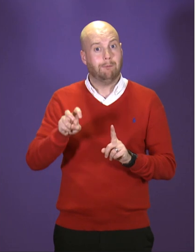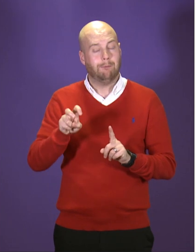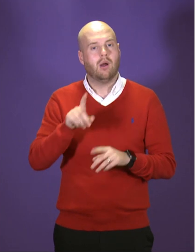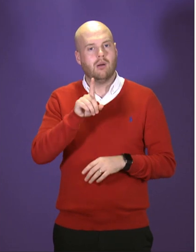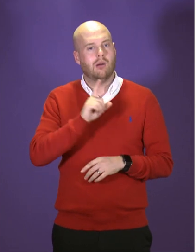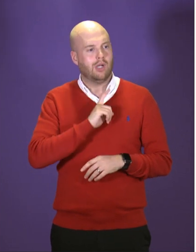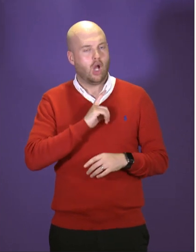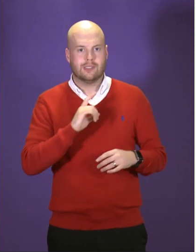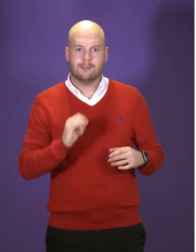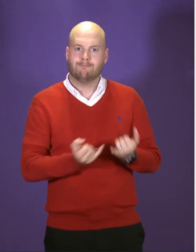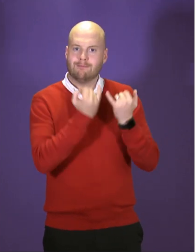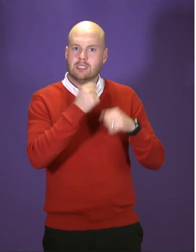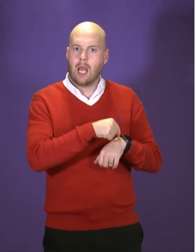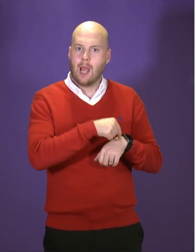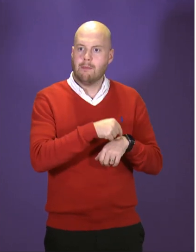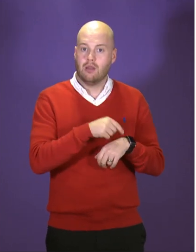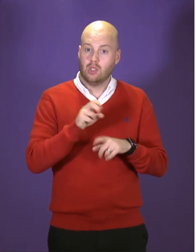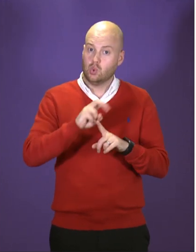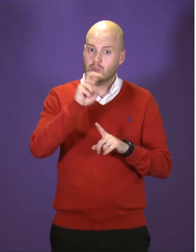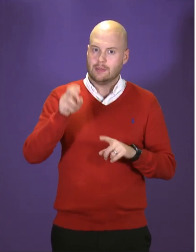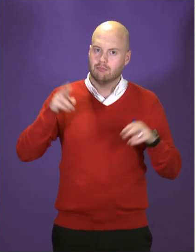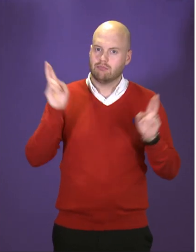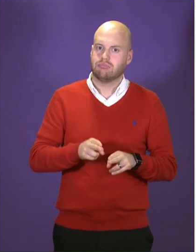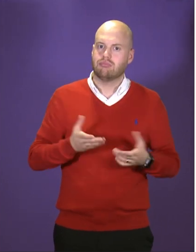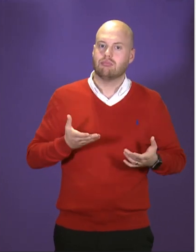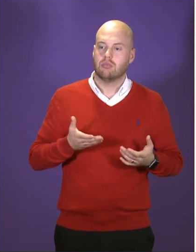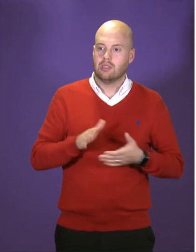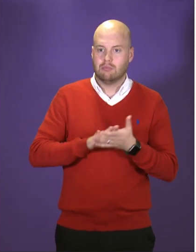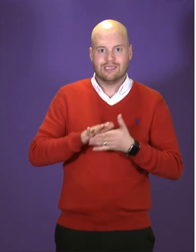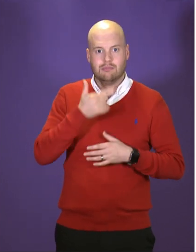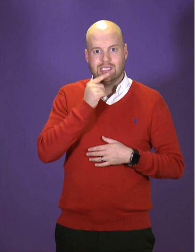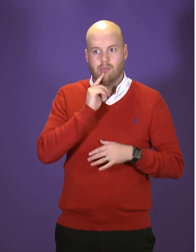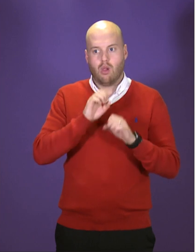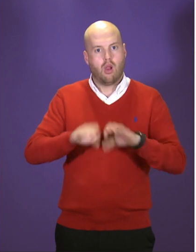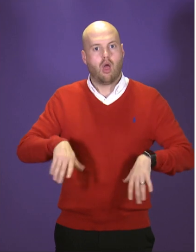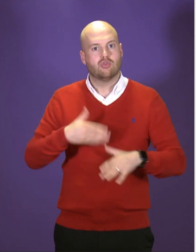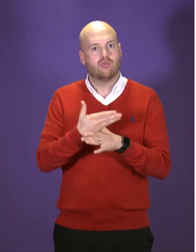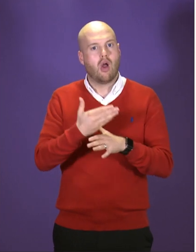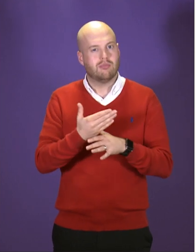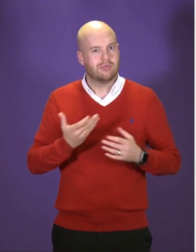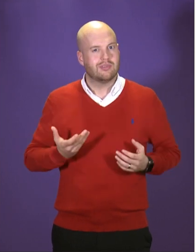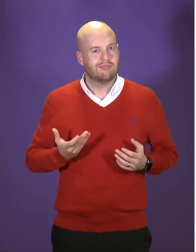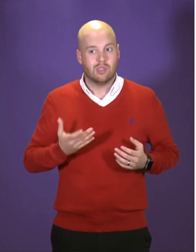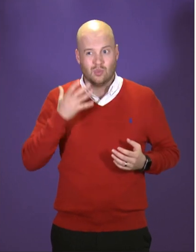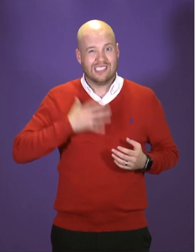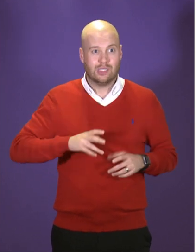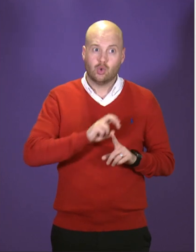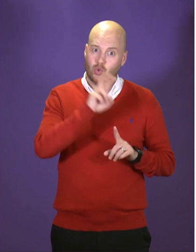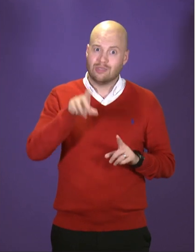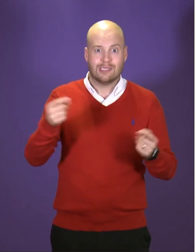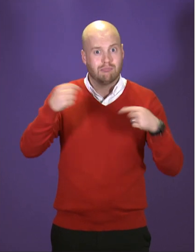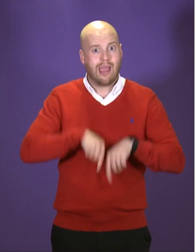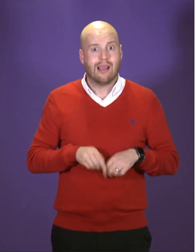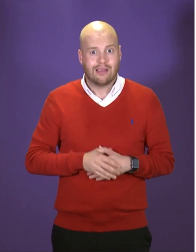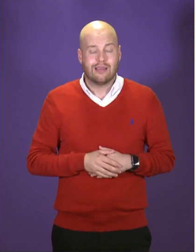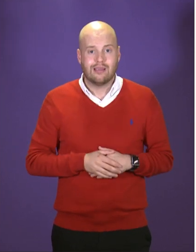of time and now people needed to live and they needed jobs and they needed the tourism to come back. And again, what we did is we said, well,